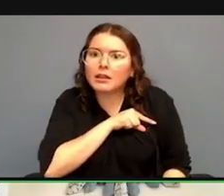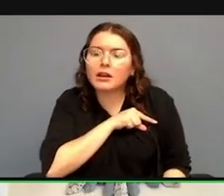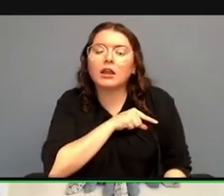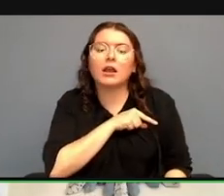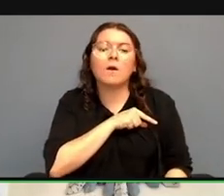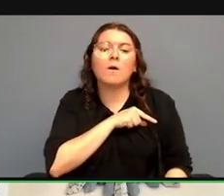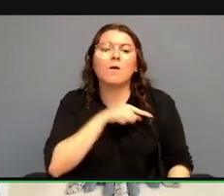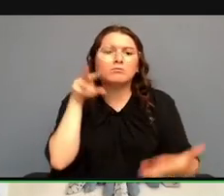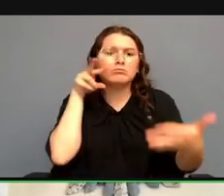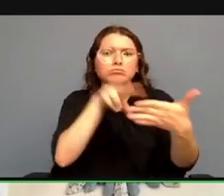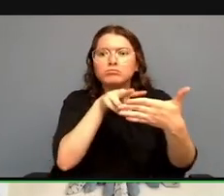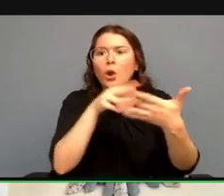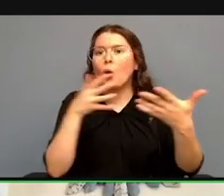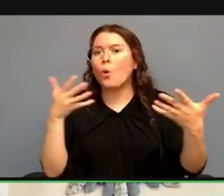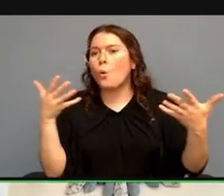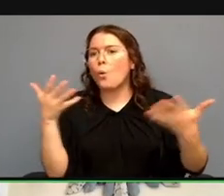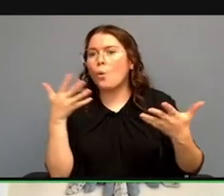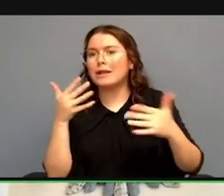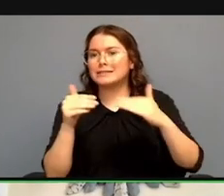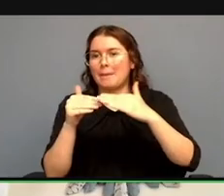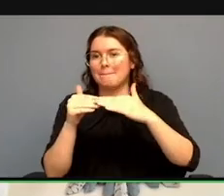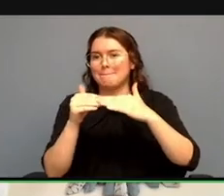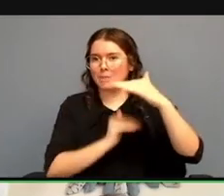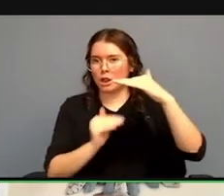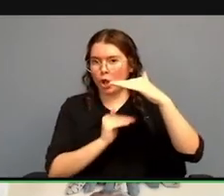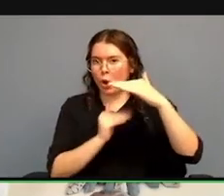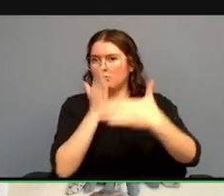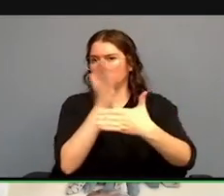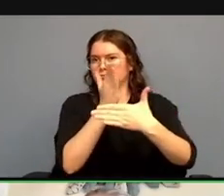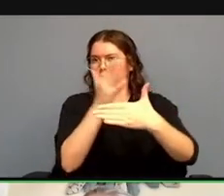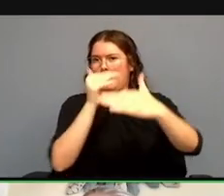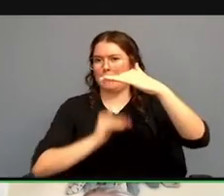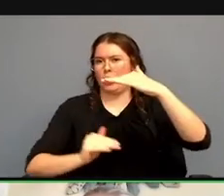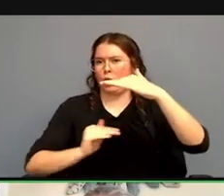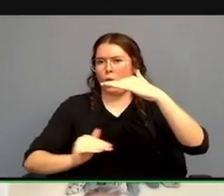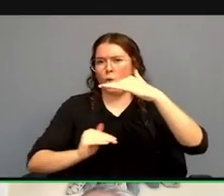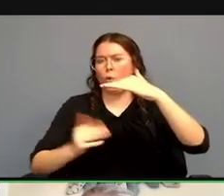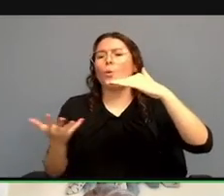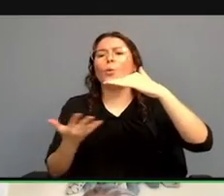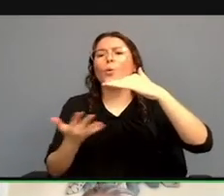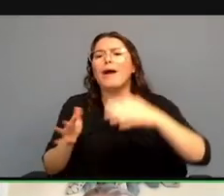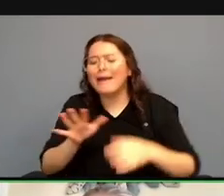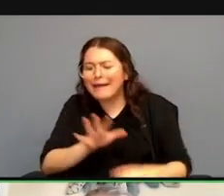is a lot of what's below average, meaning what are the areas that we